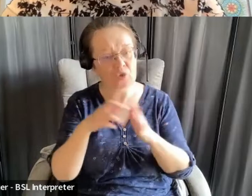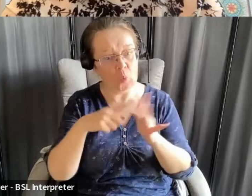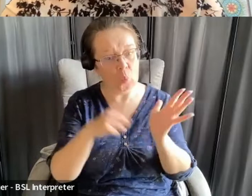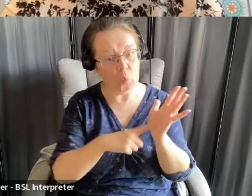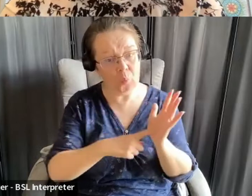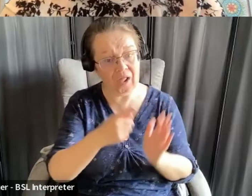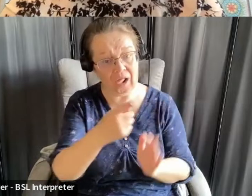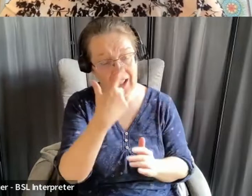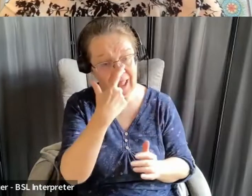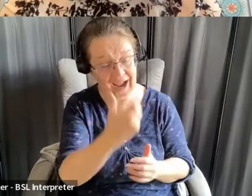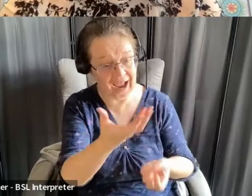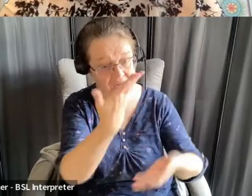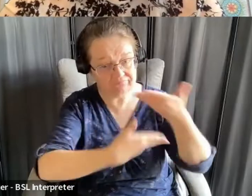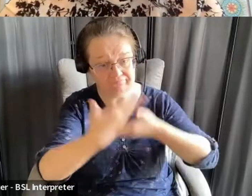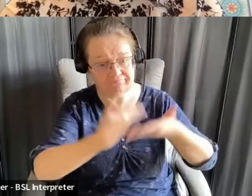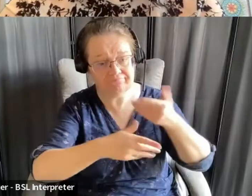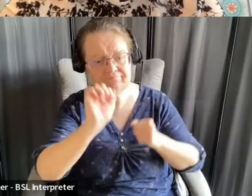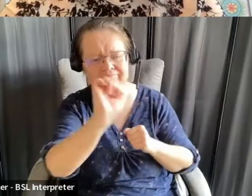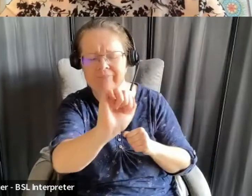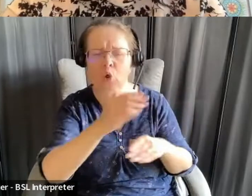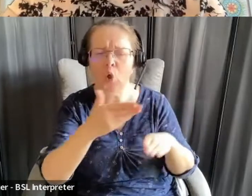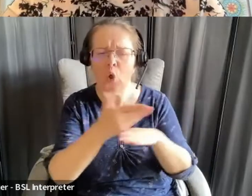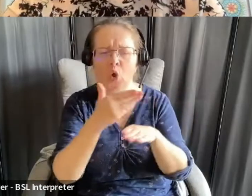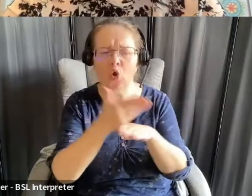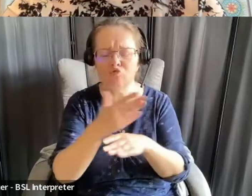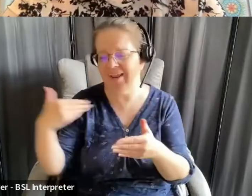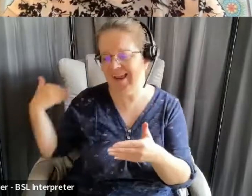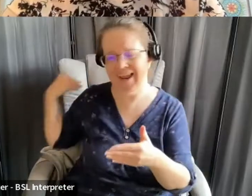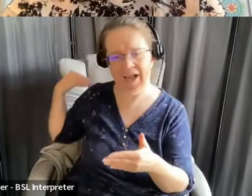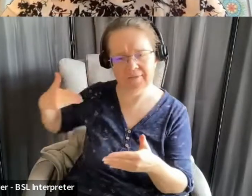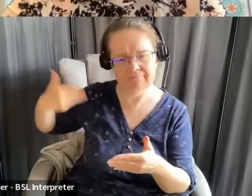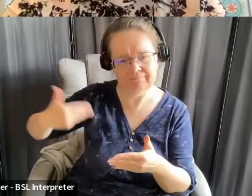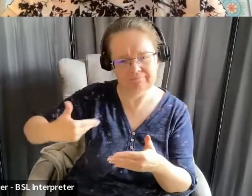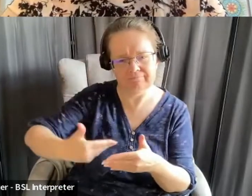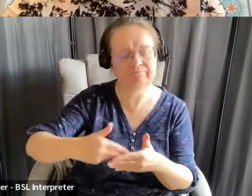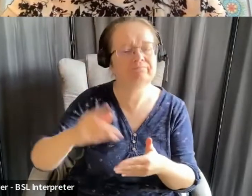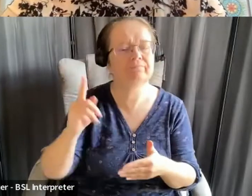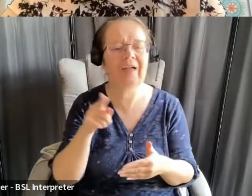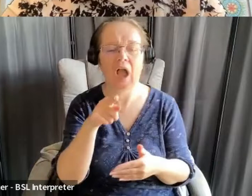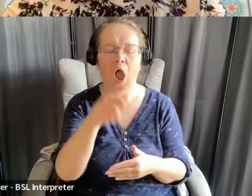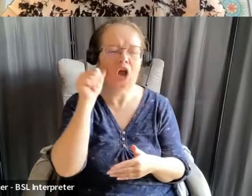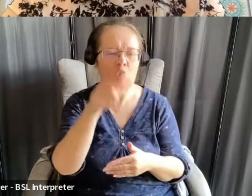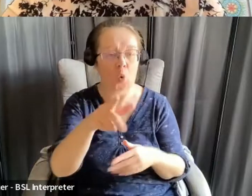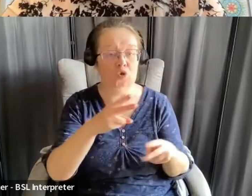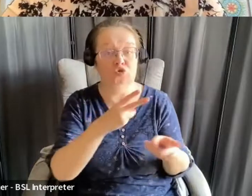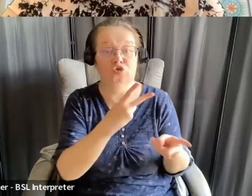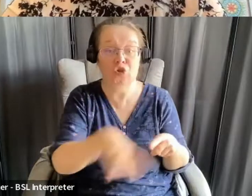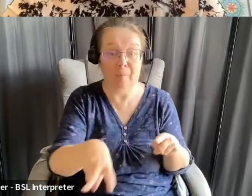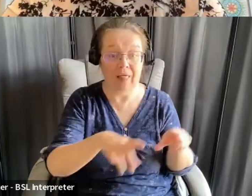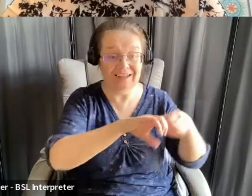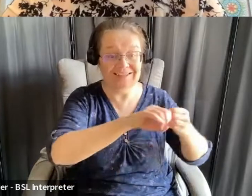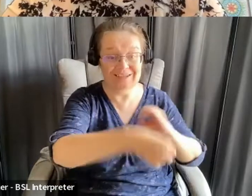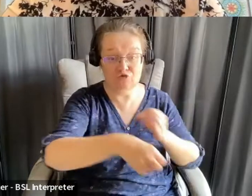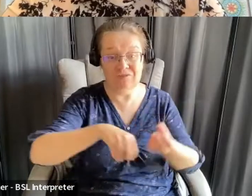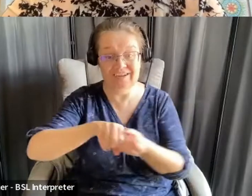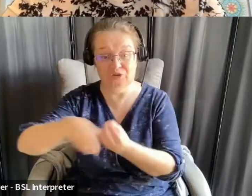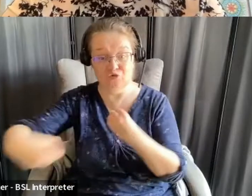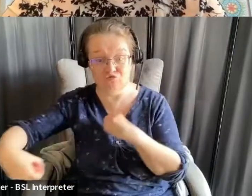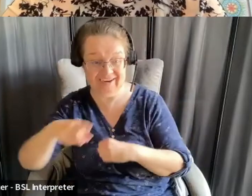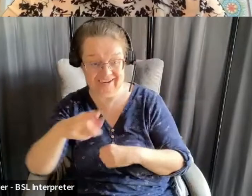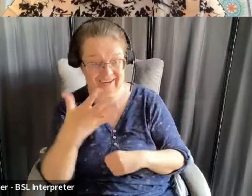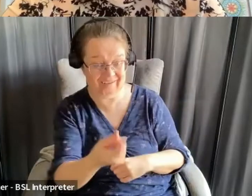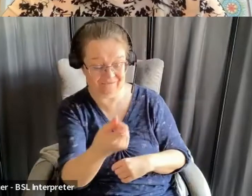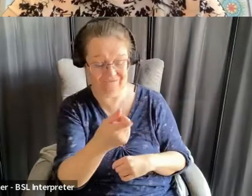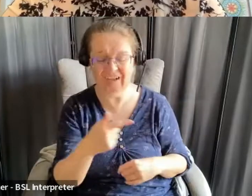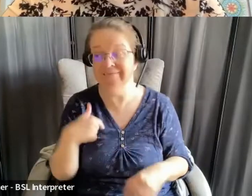a little bit more about your career journey? I know that you're double degreed. You Yes, were working